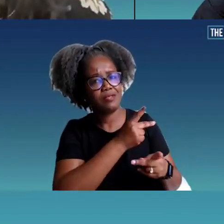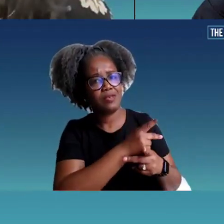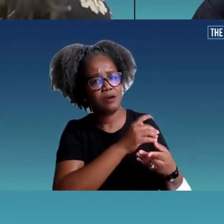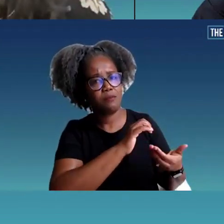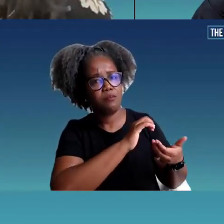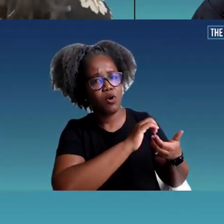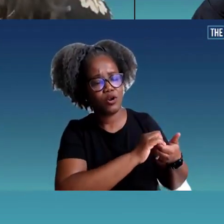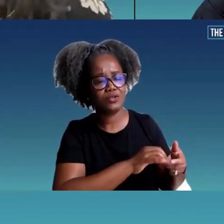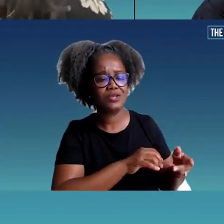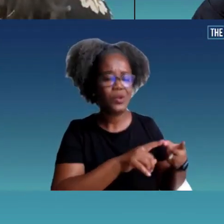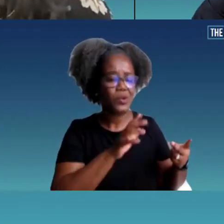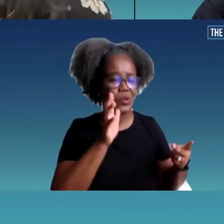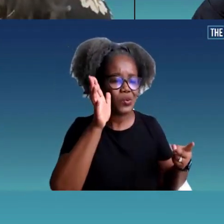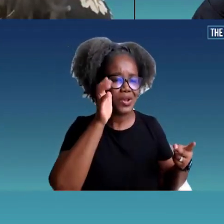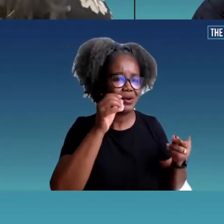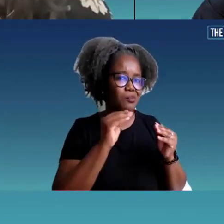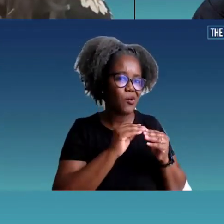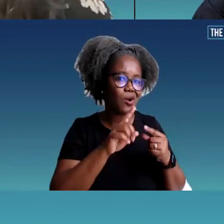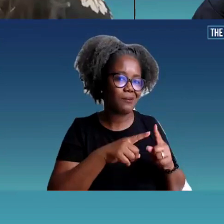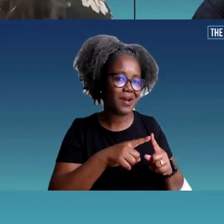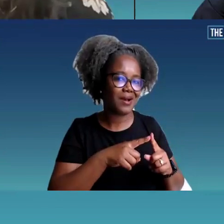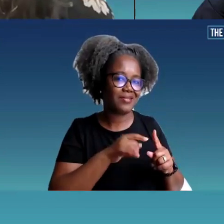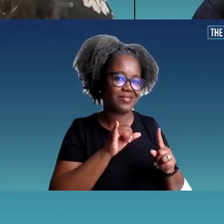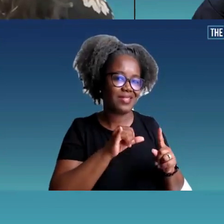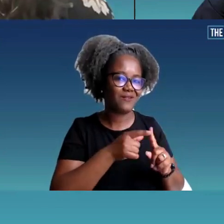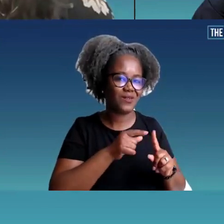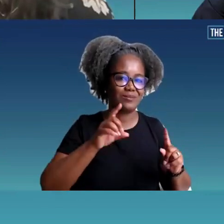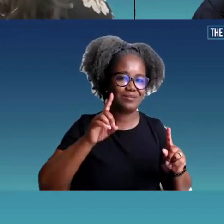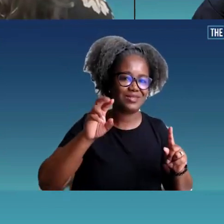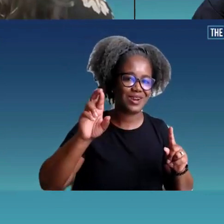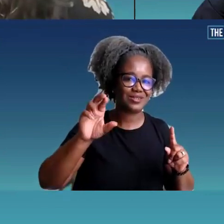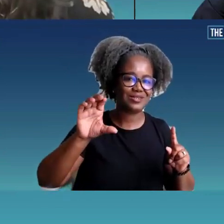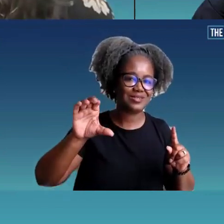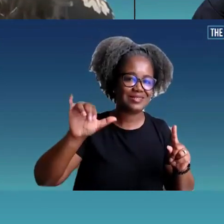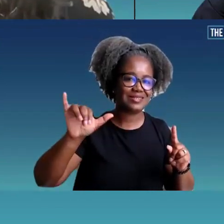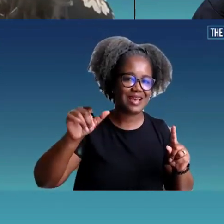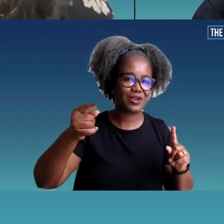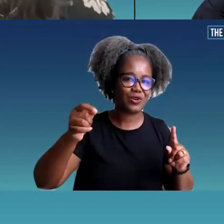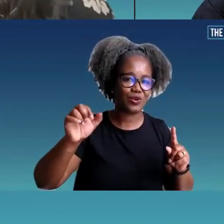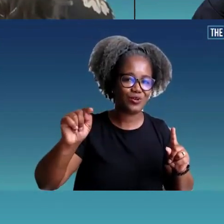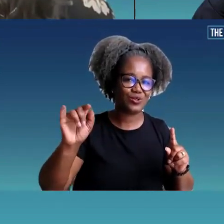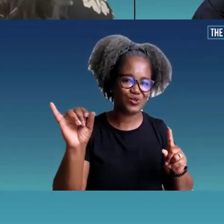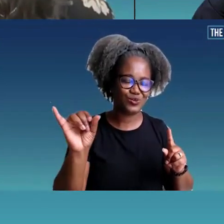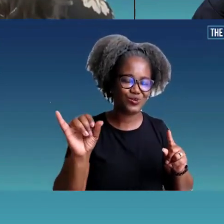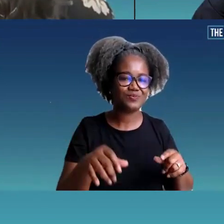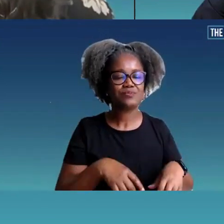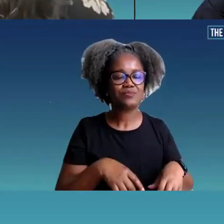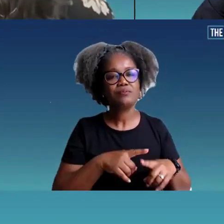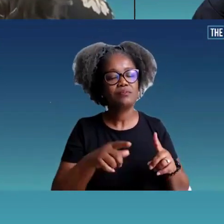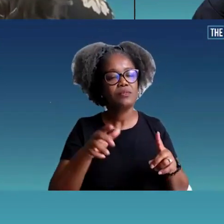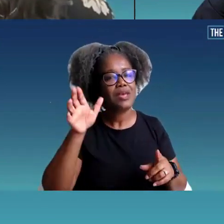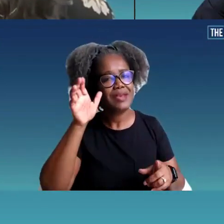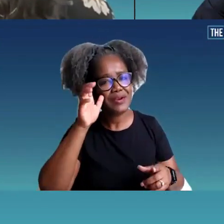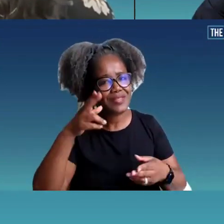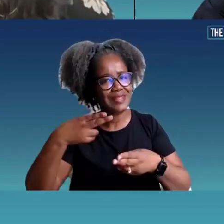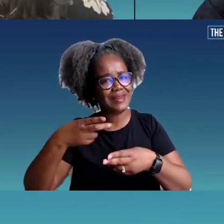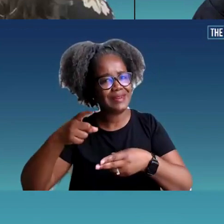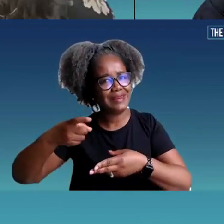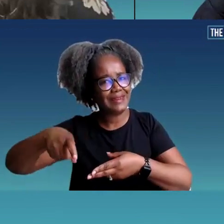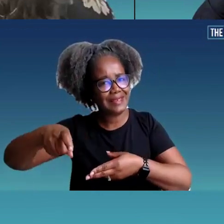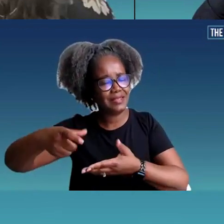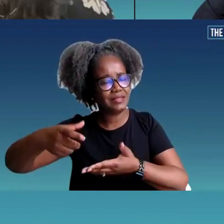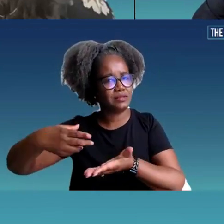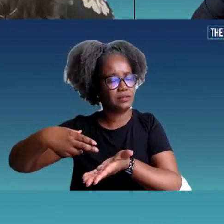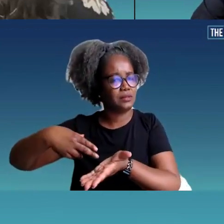that. But we really started in that way, hearing from community. What are the needs that are bubbling to the surface? And that's how we got to breast cancer